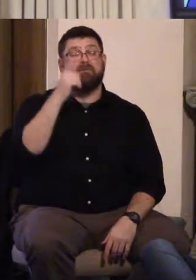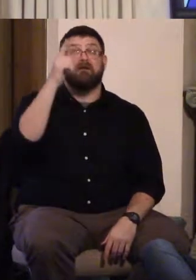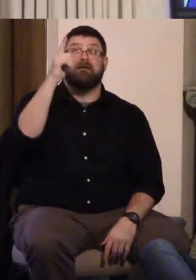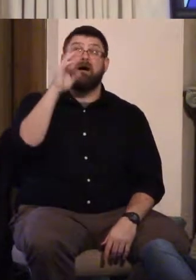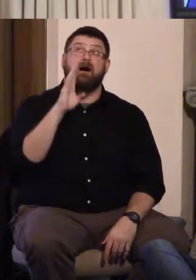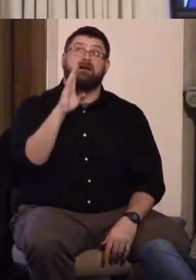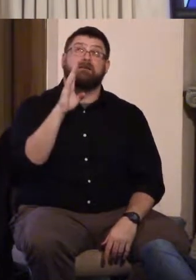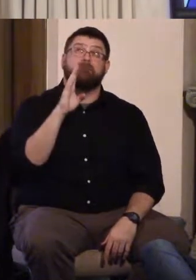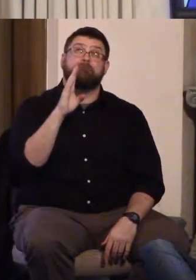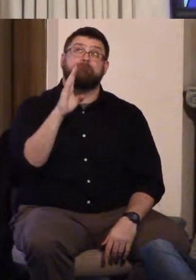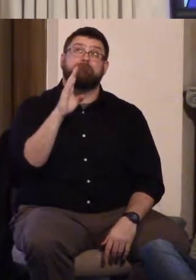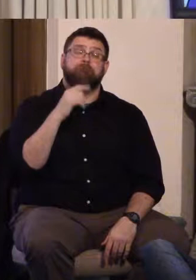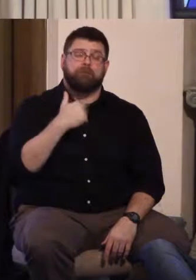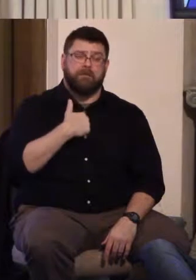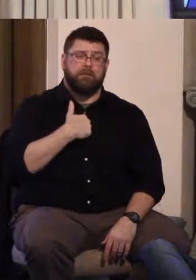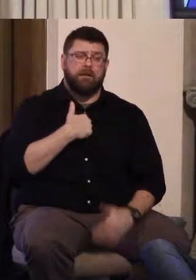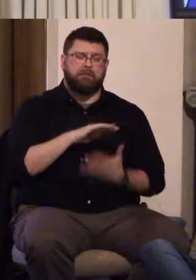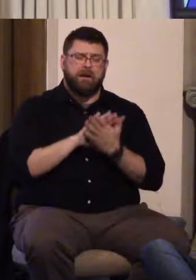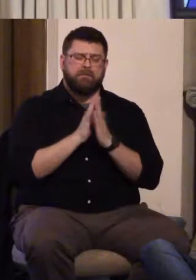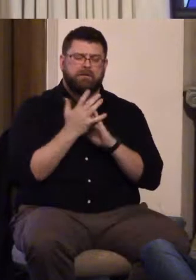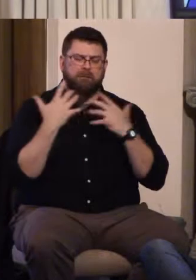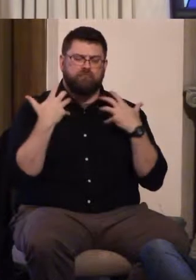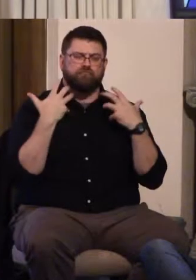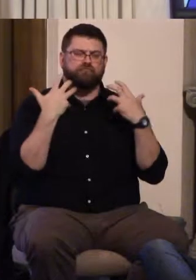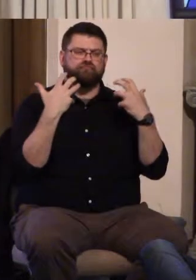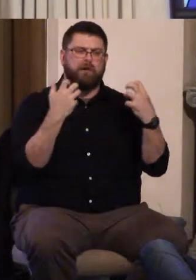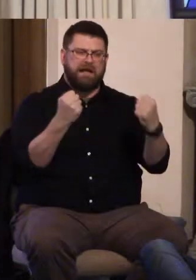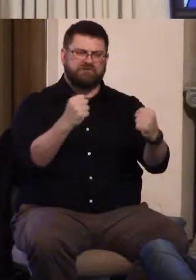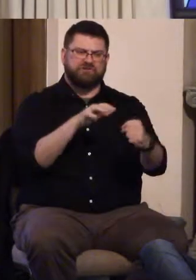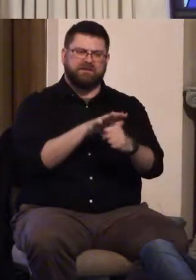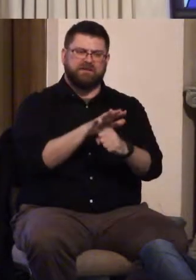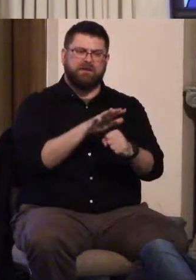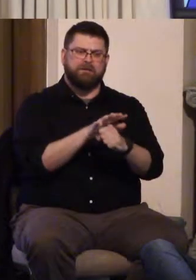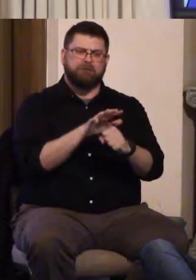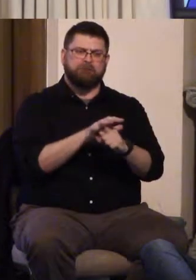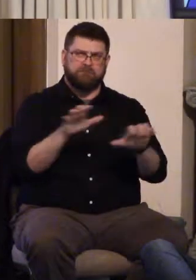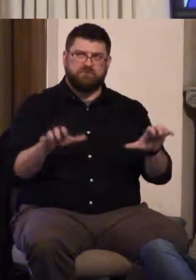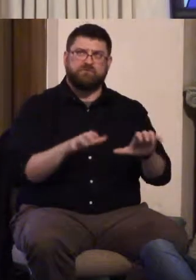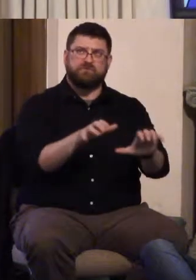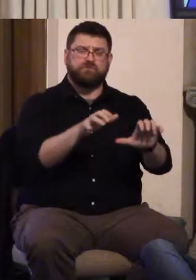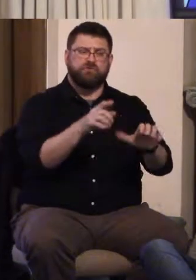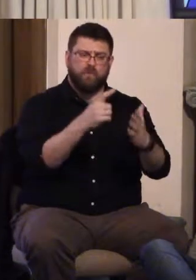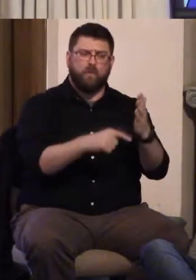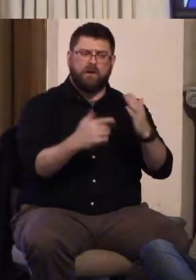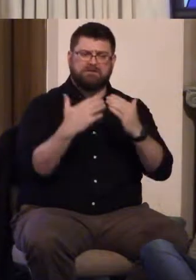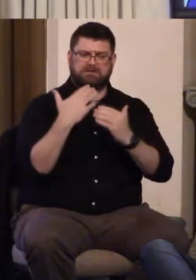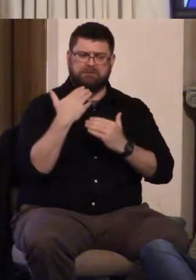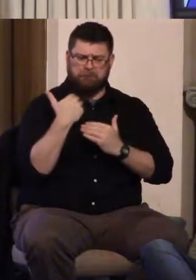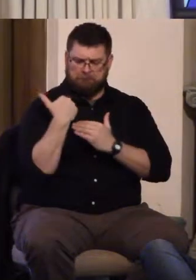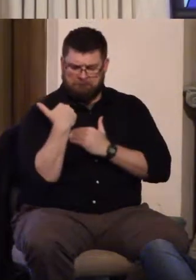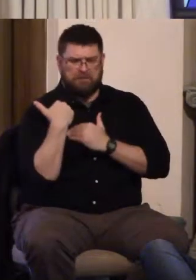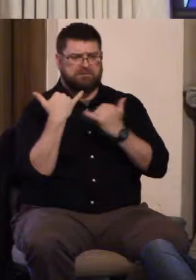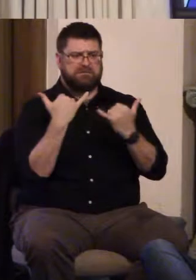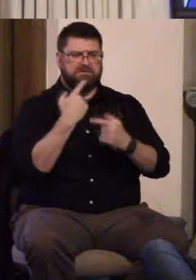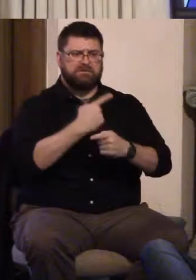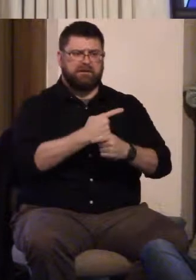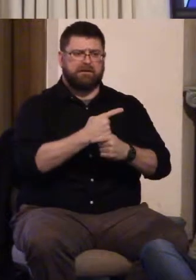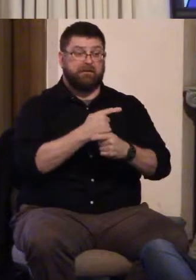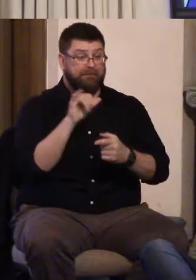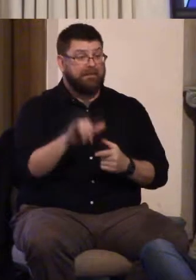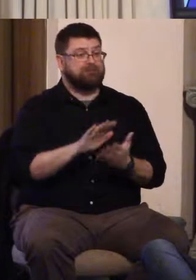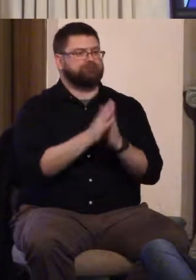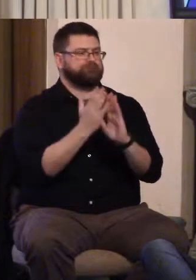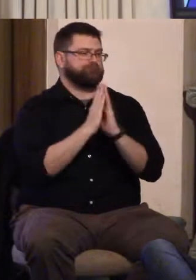God, may I be courageous enough to do what's mine to do. That's my prayer now.